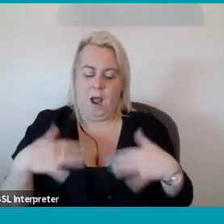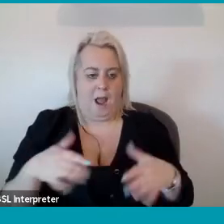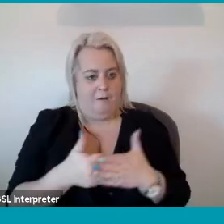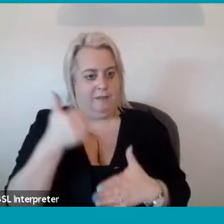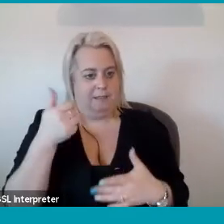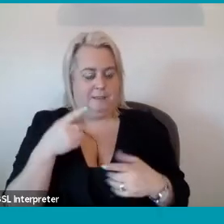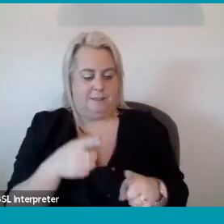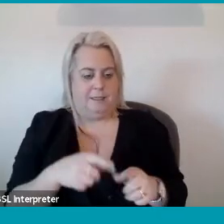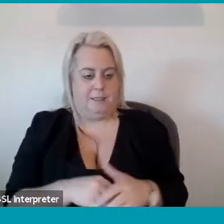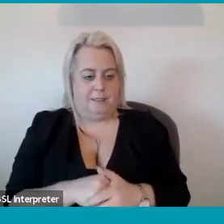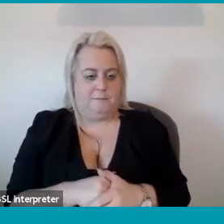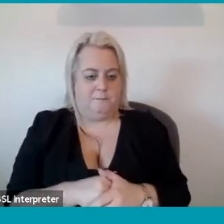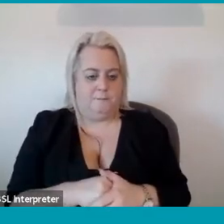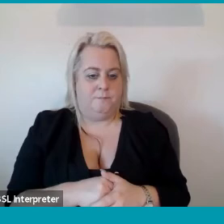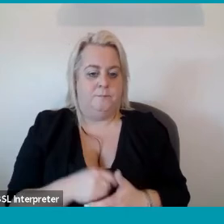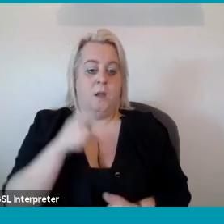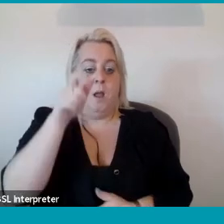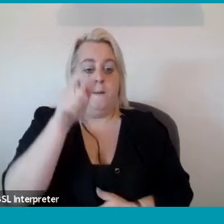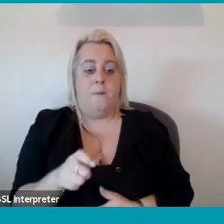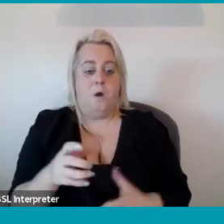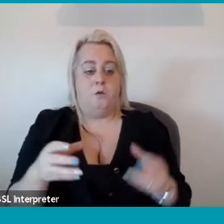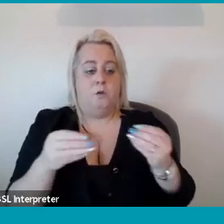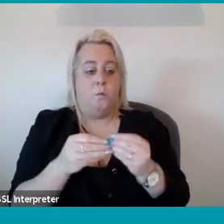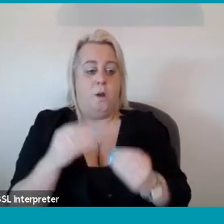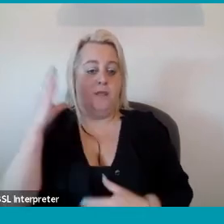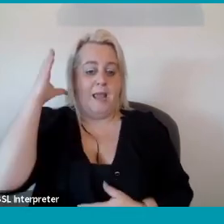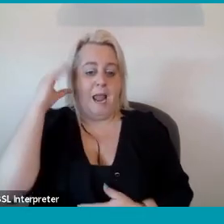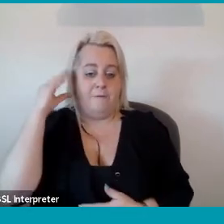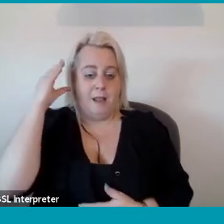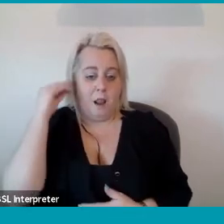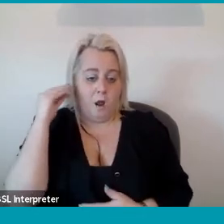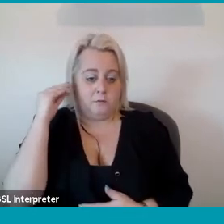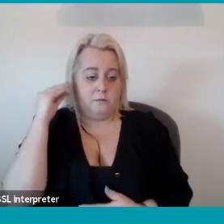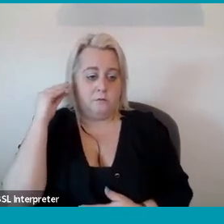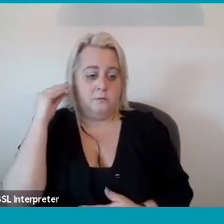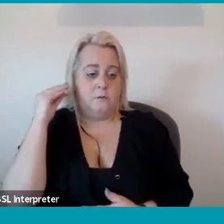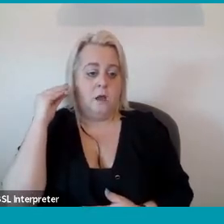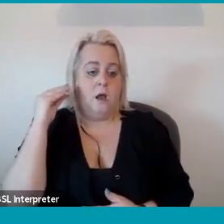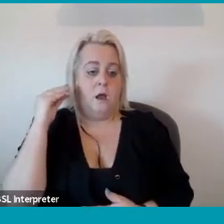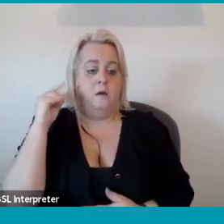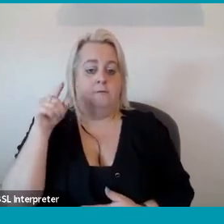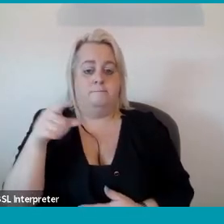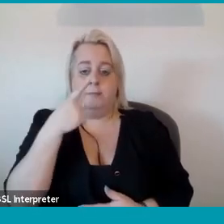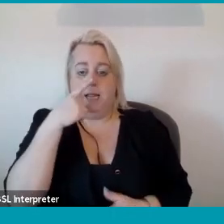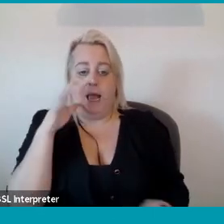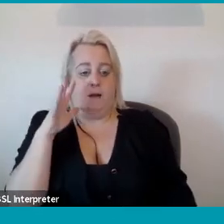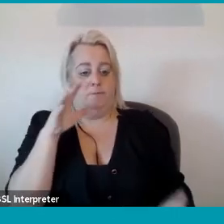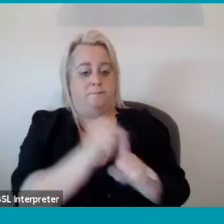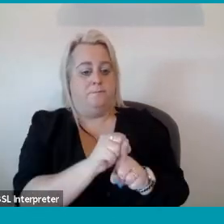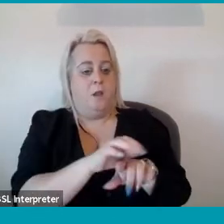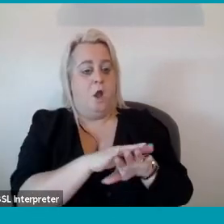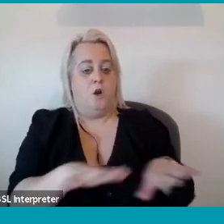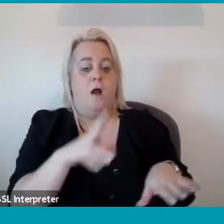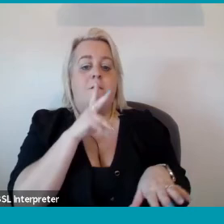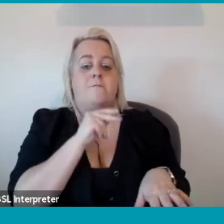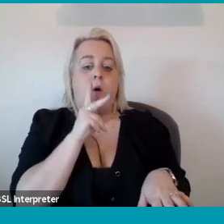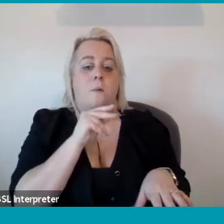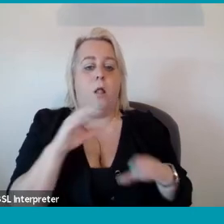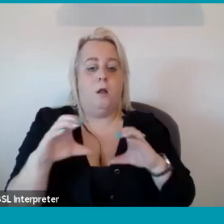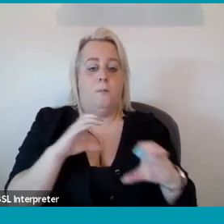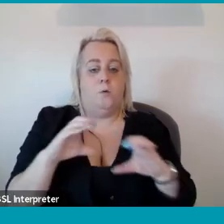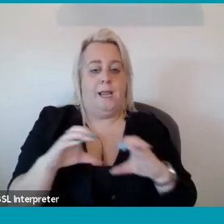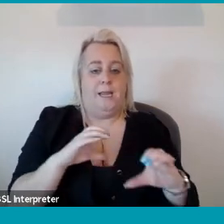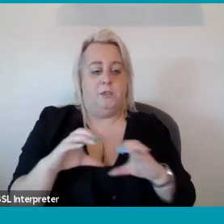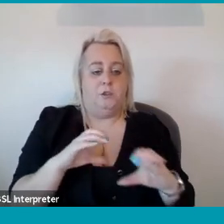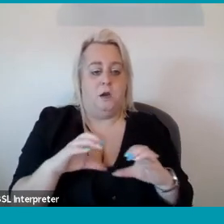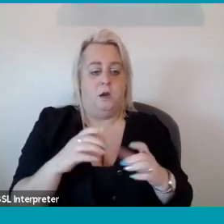And somebody with hearing loss tends to be pretty good at noticing non-verbal communication. So our